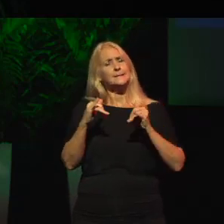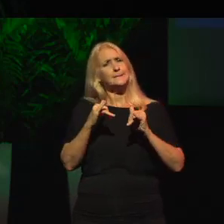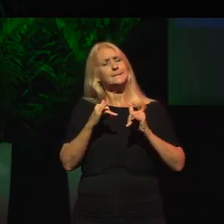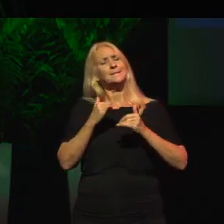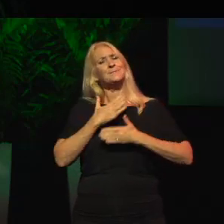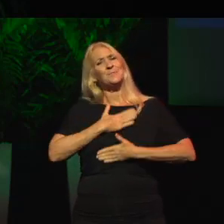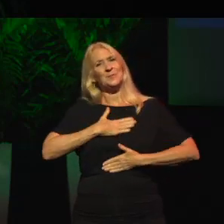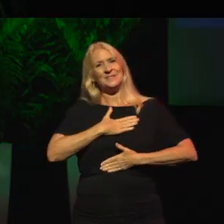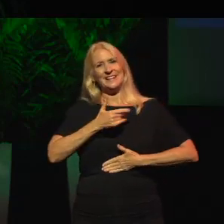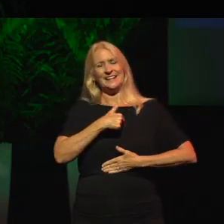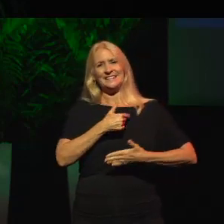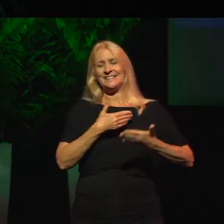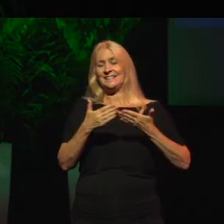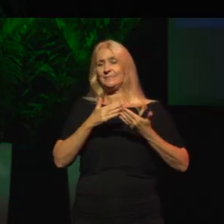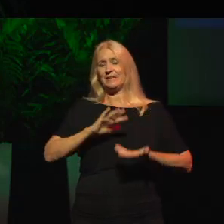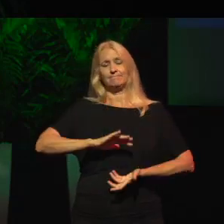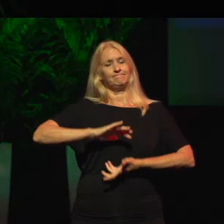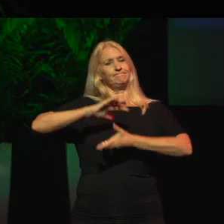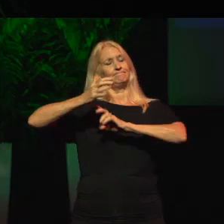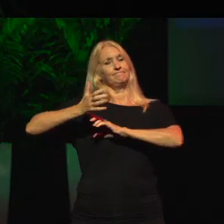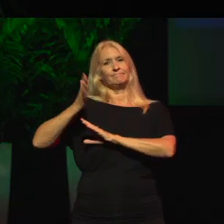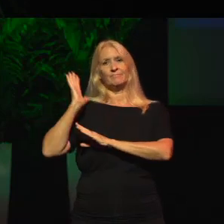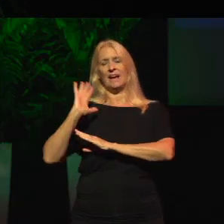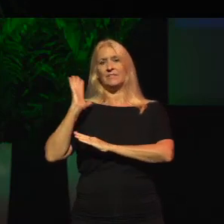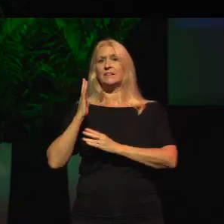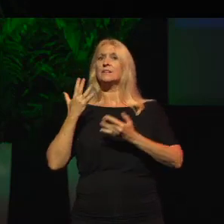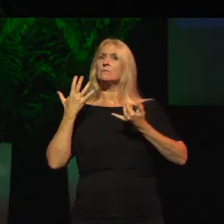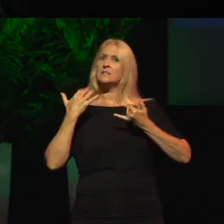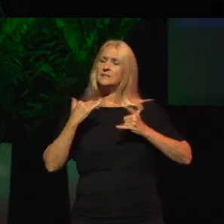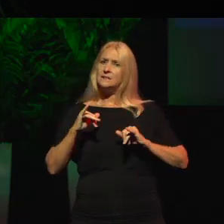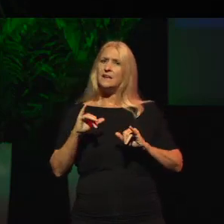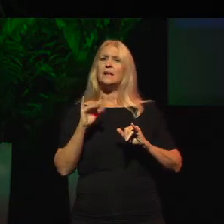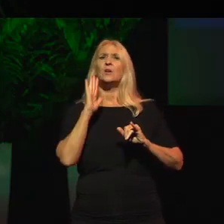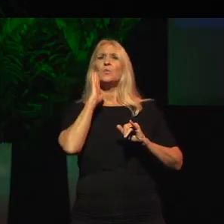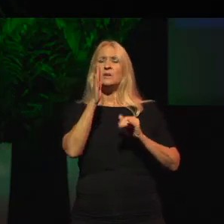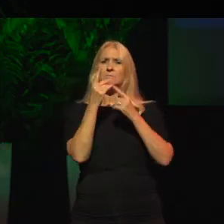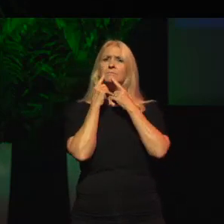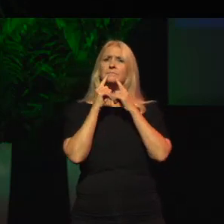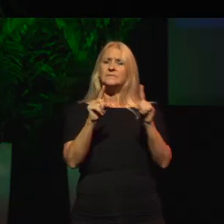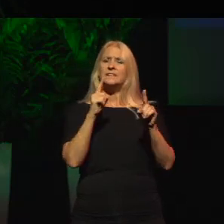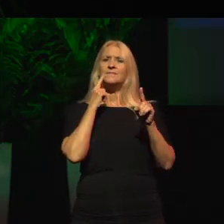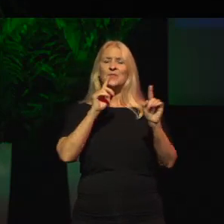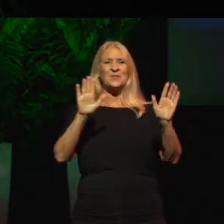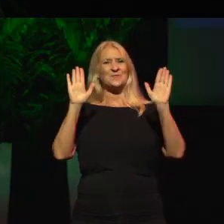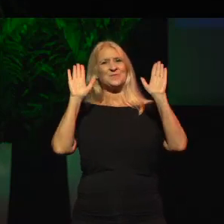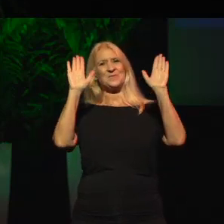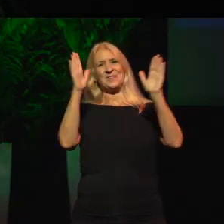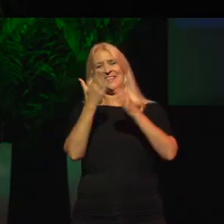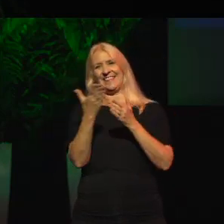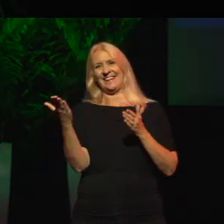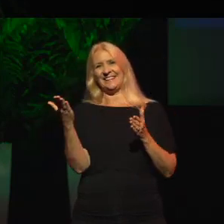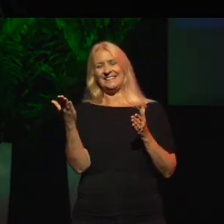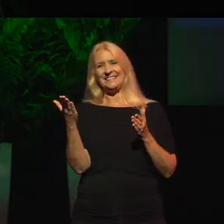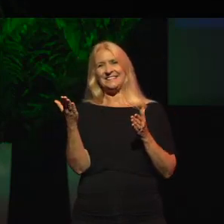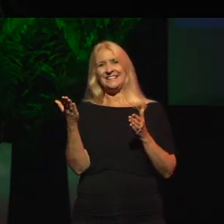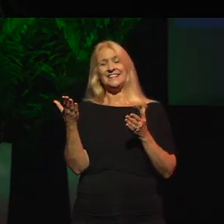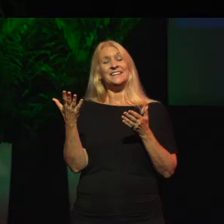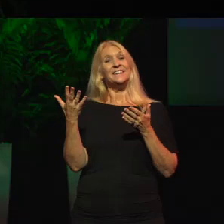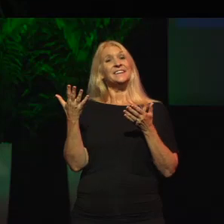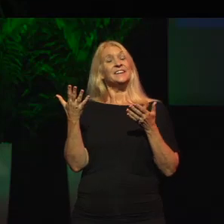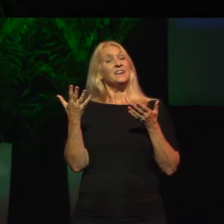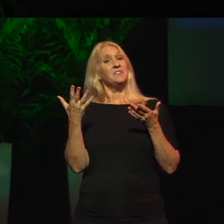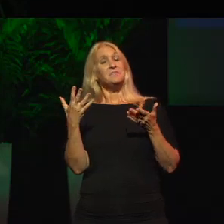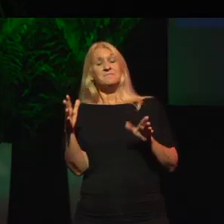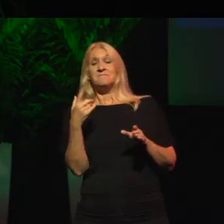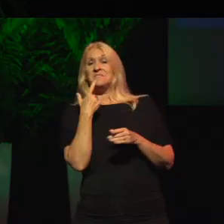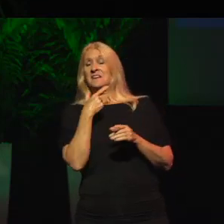And even through a turbulent past, we are still poised for greatness. Now, having said that, I know that we can't